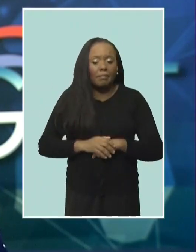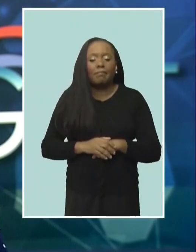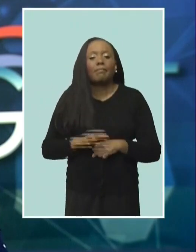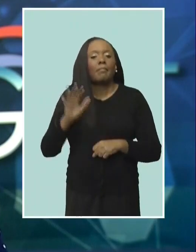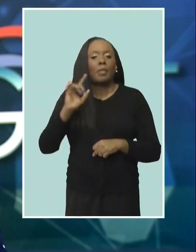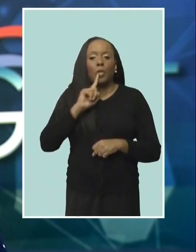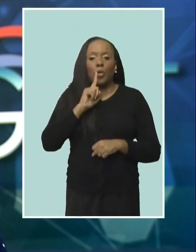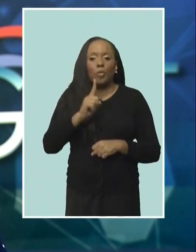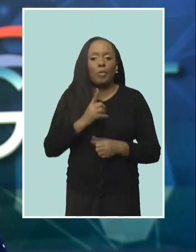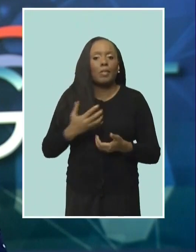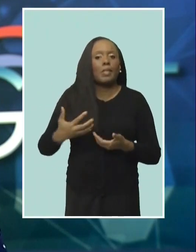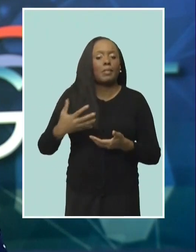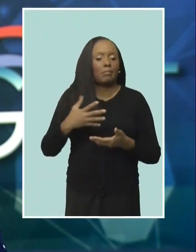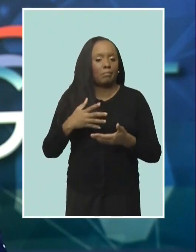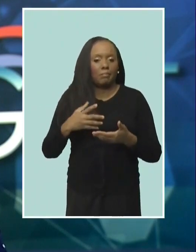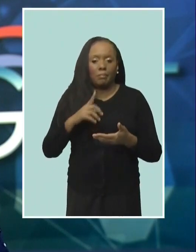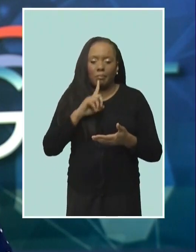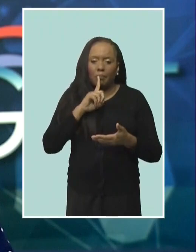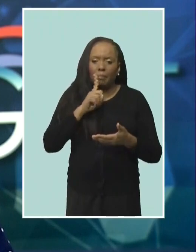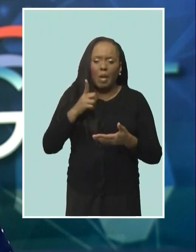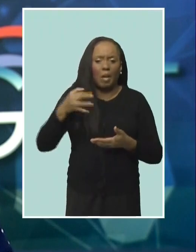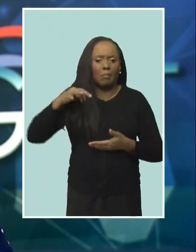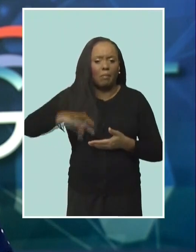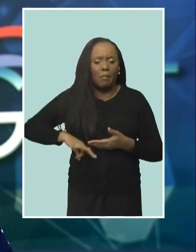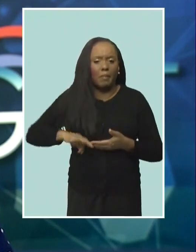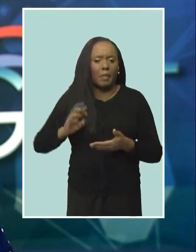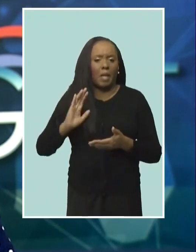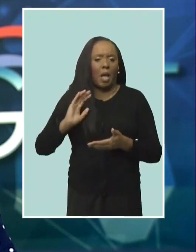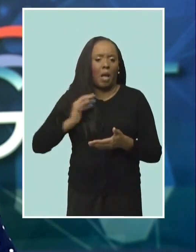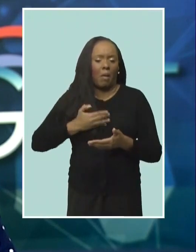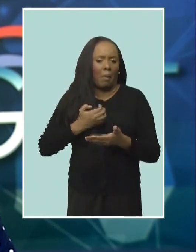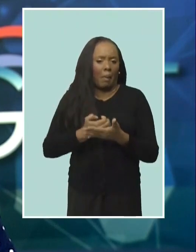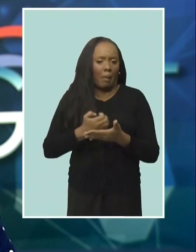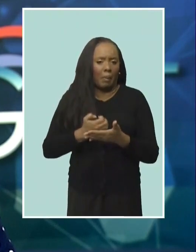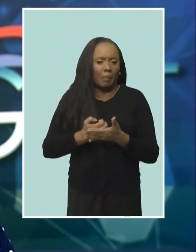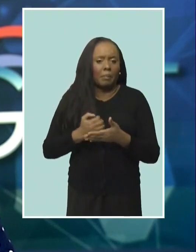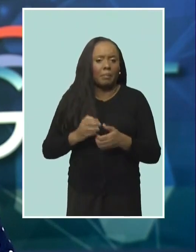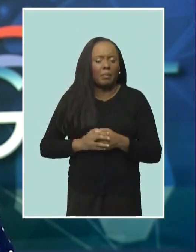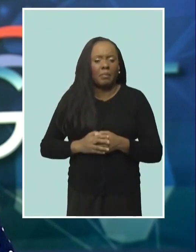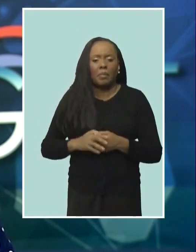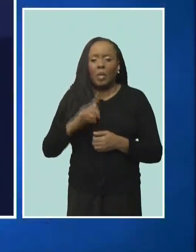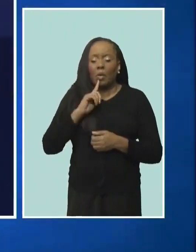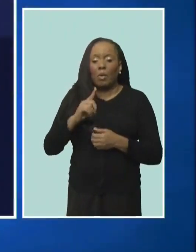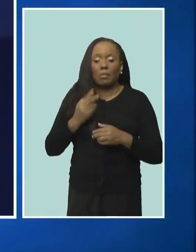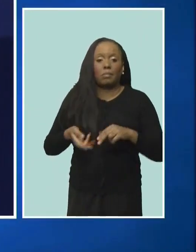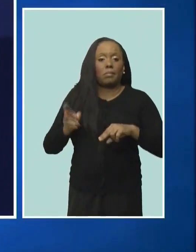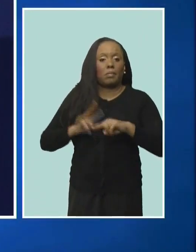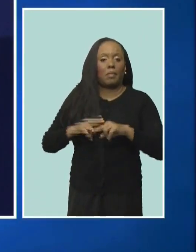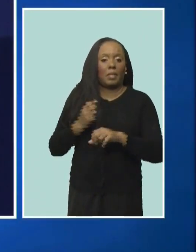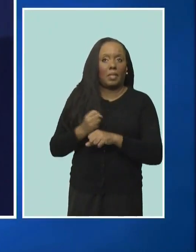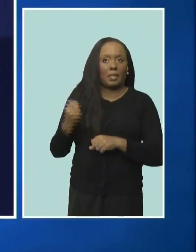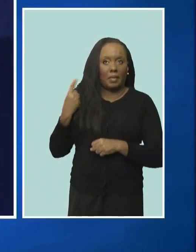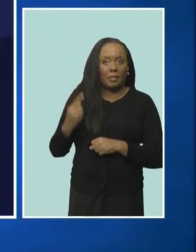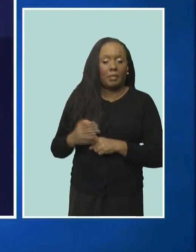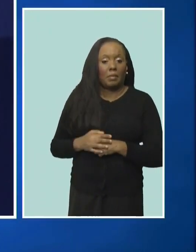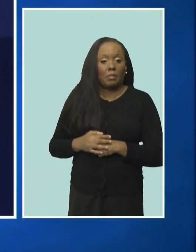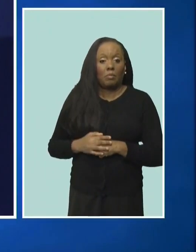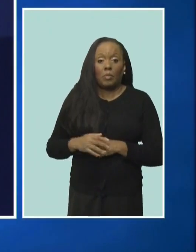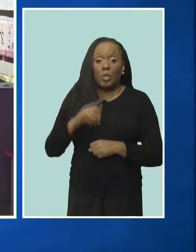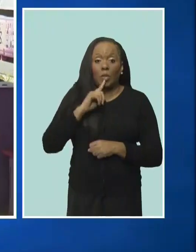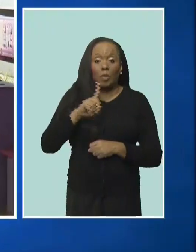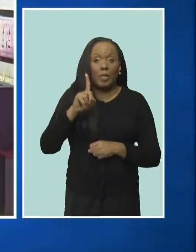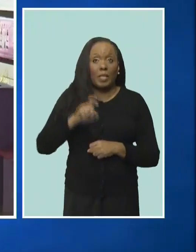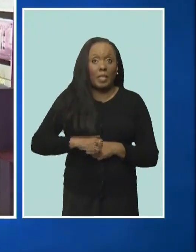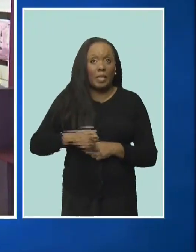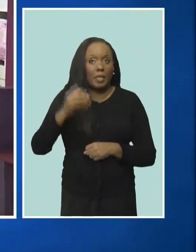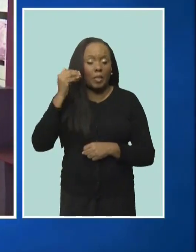he gave a review of the island's economic performance for 2024. The top bank official said it is time to know the extent, and the bank